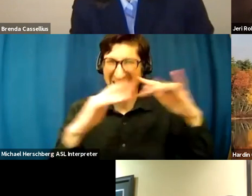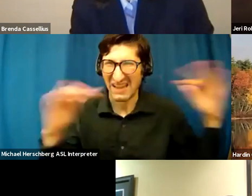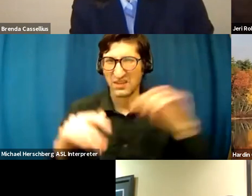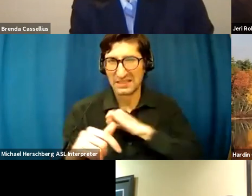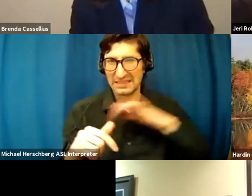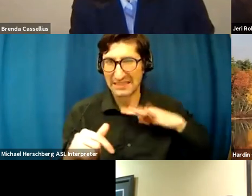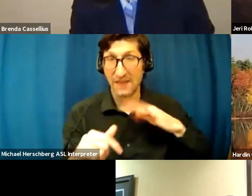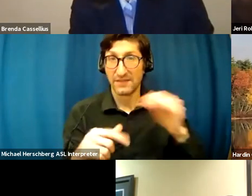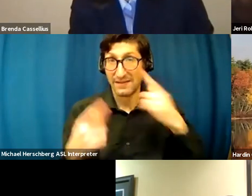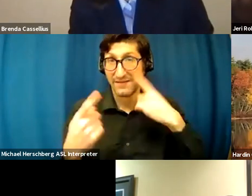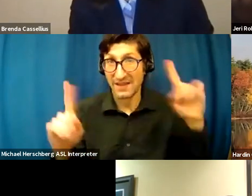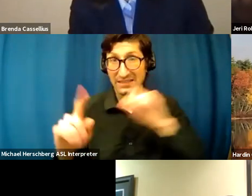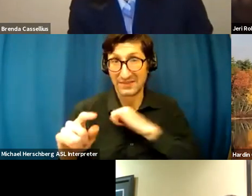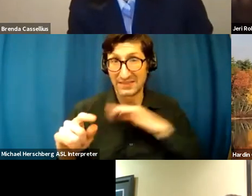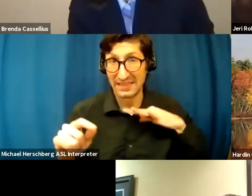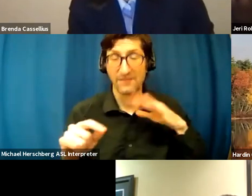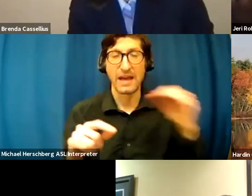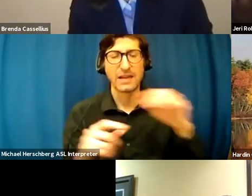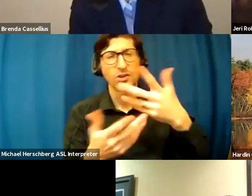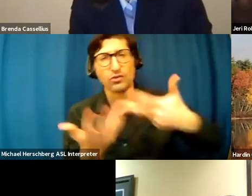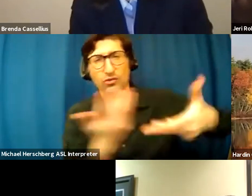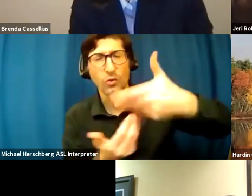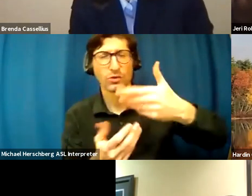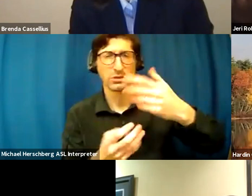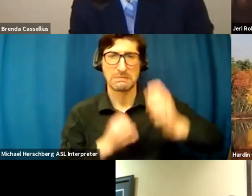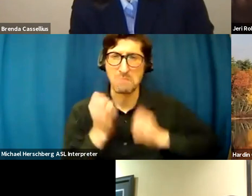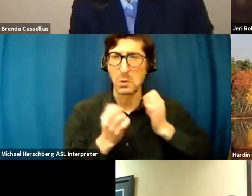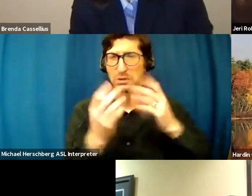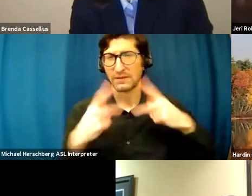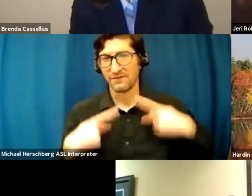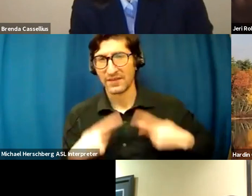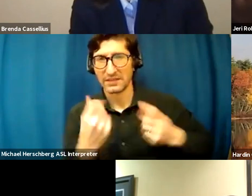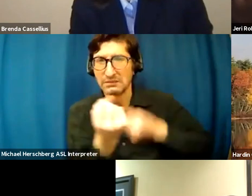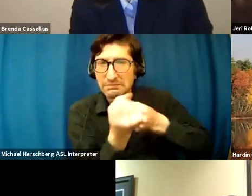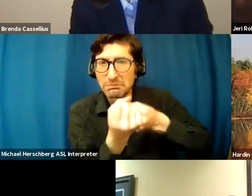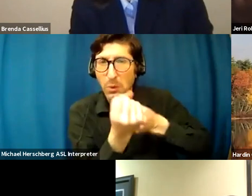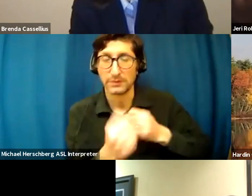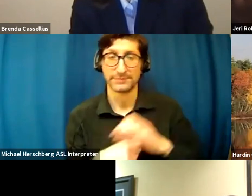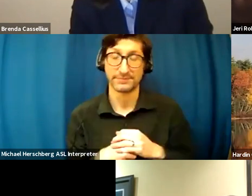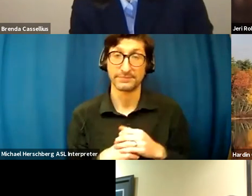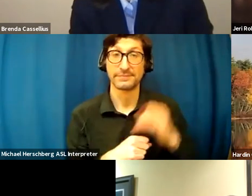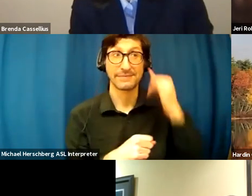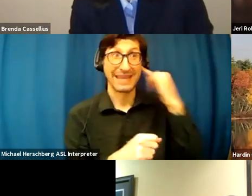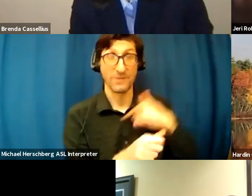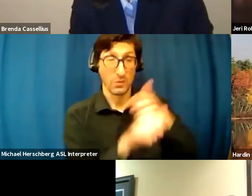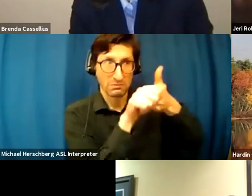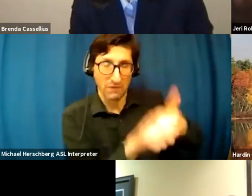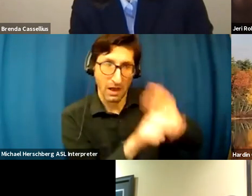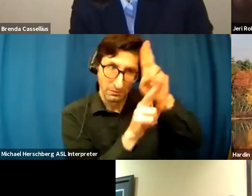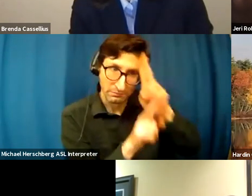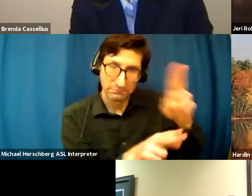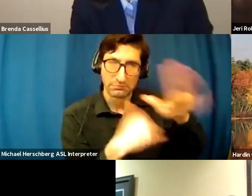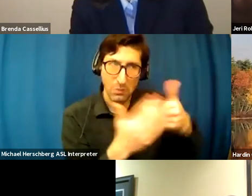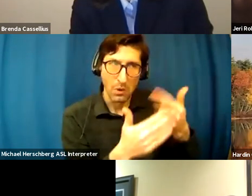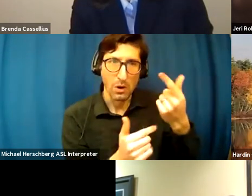and social, emotional, and physical supports. When these guardrails are honored, they help create